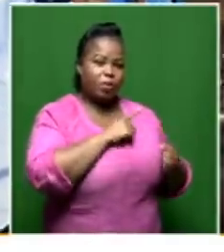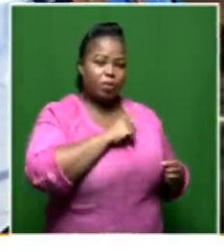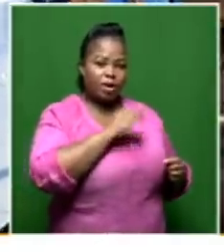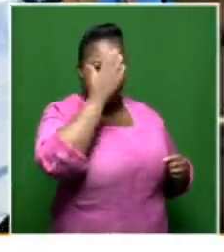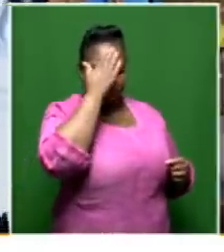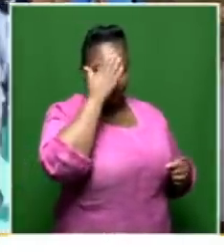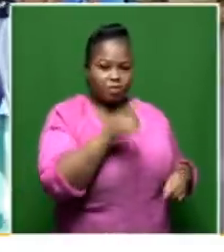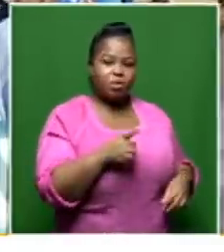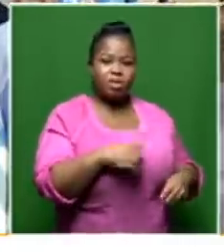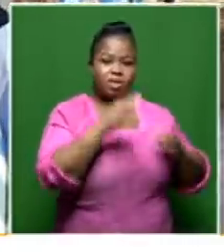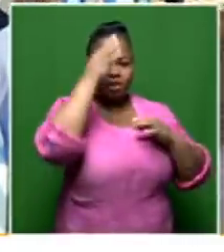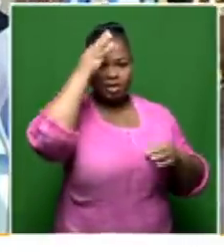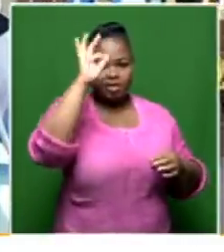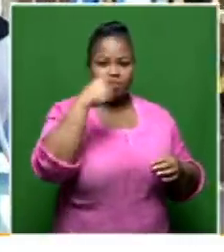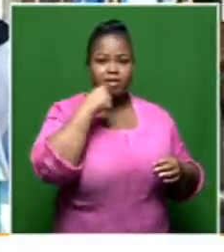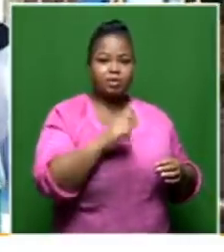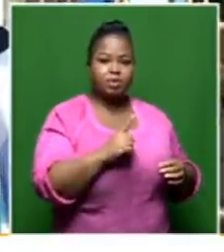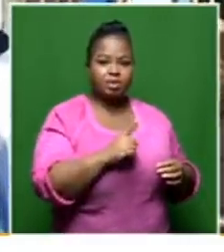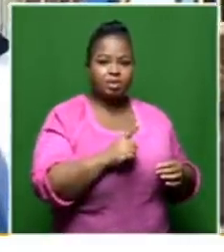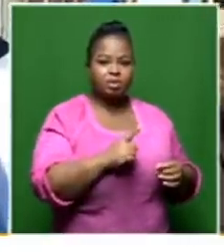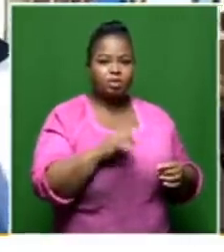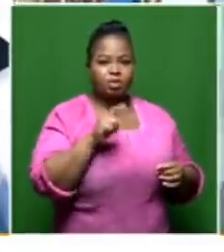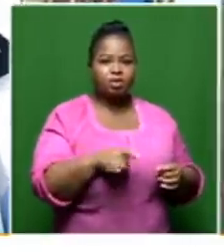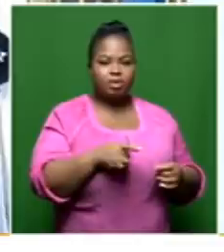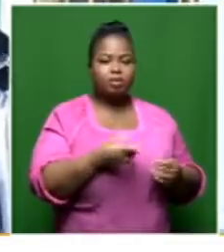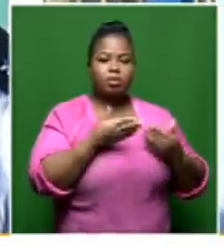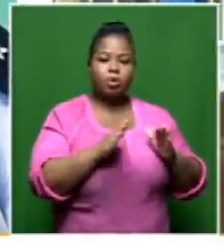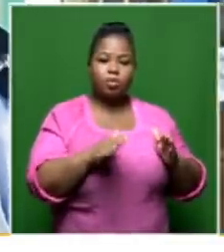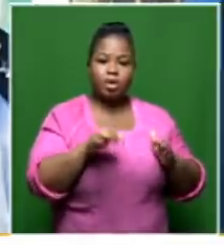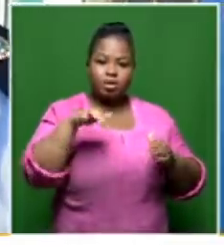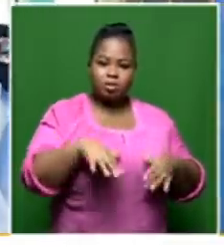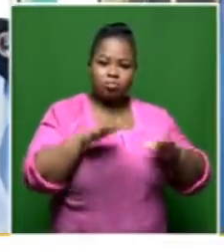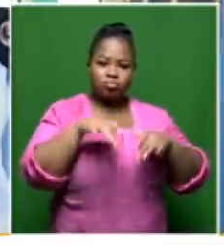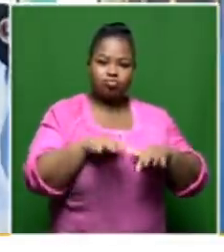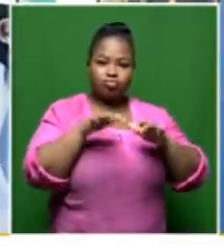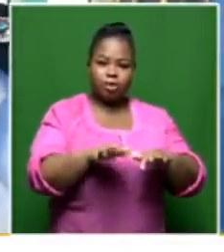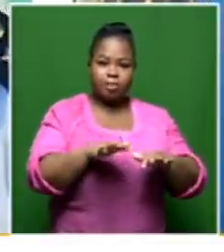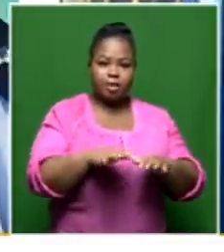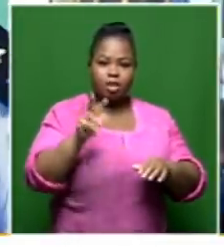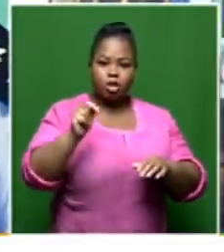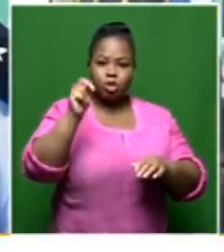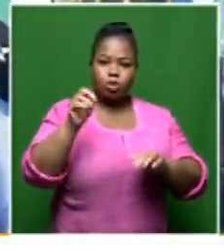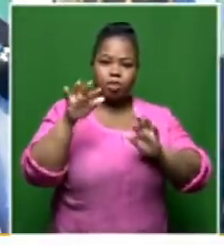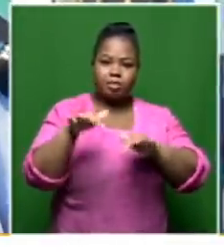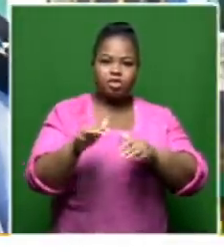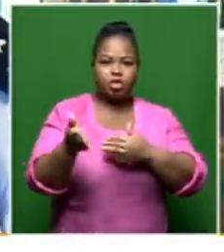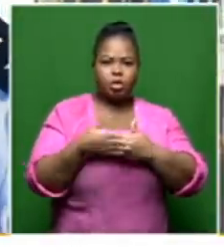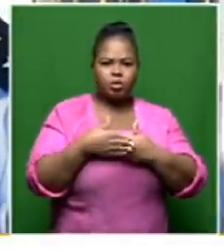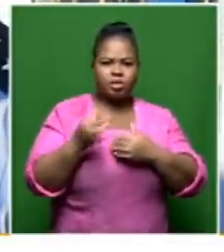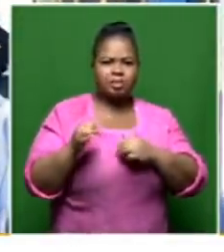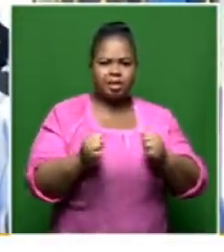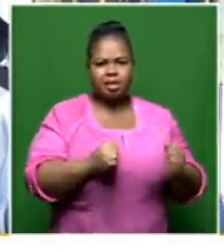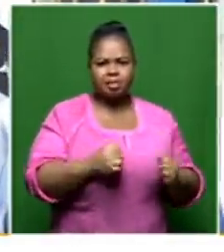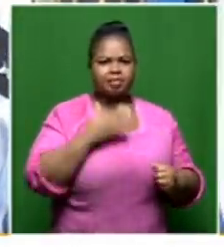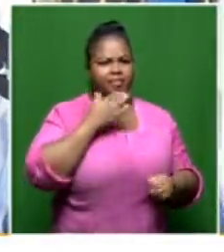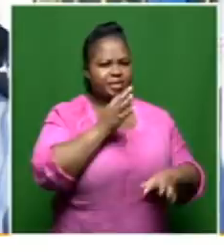the national call to open these amenities, Durban Promenade remained closed. Mr. Supersad, can you